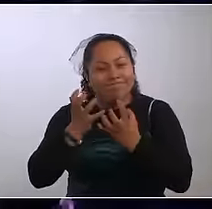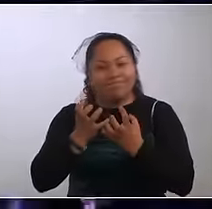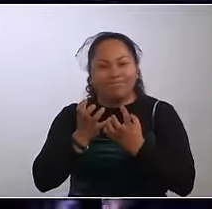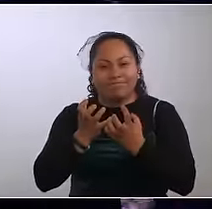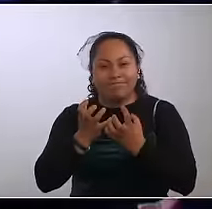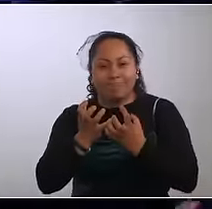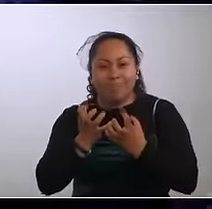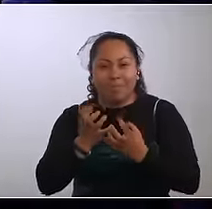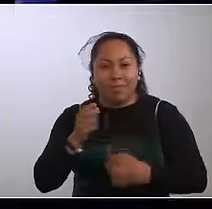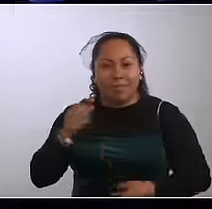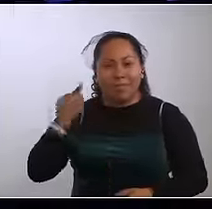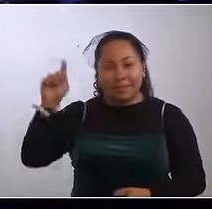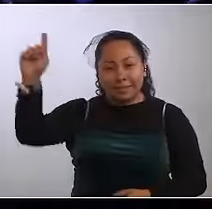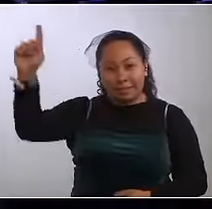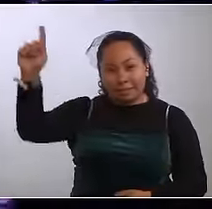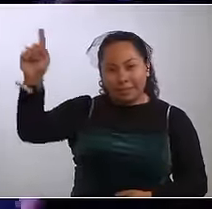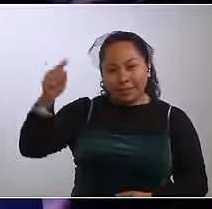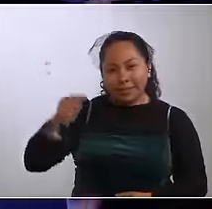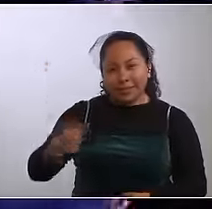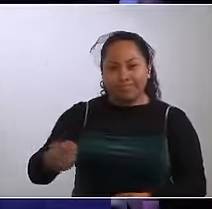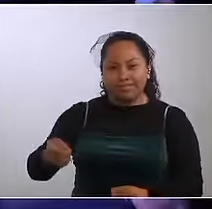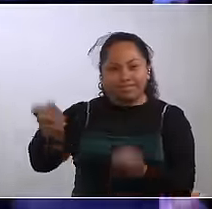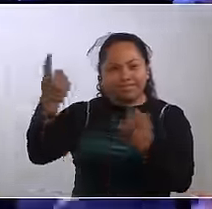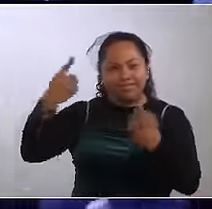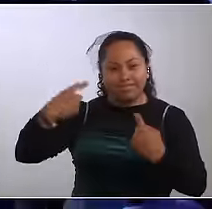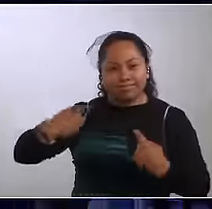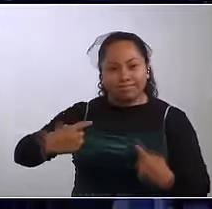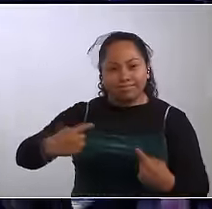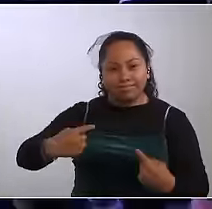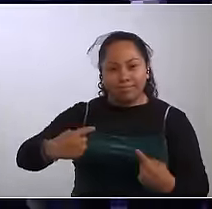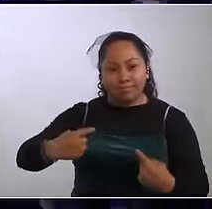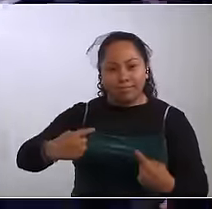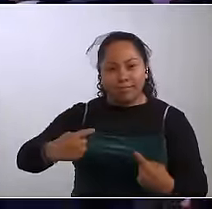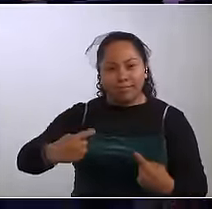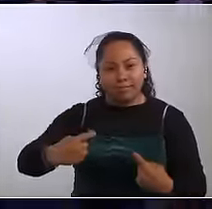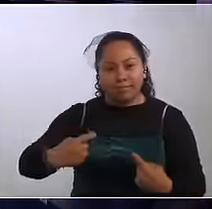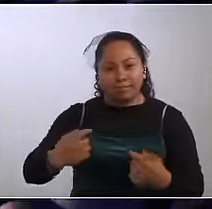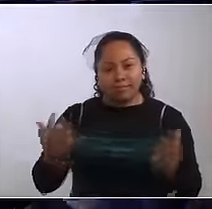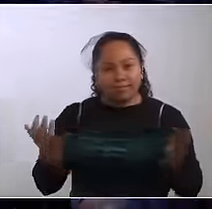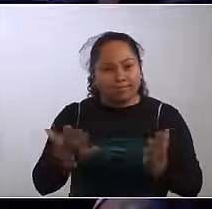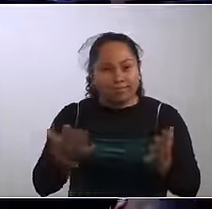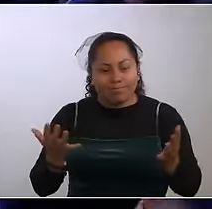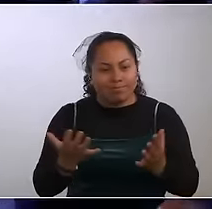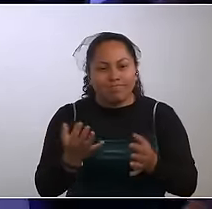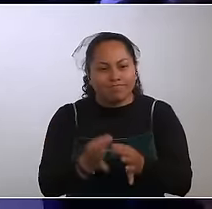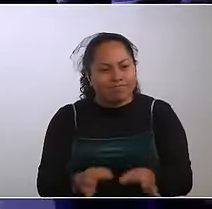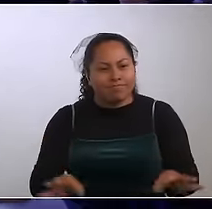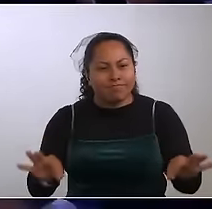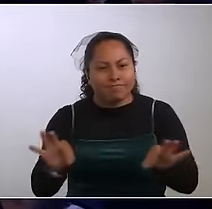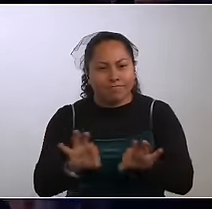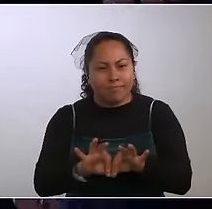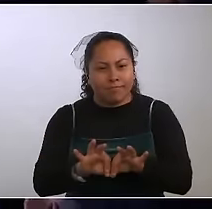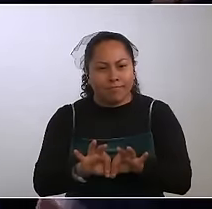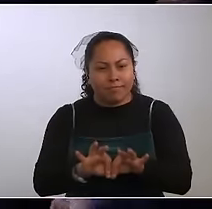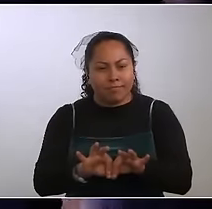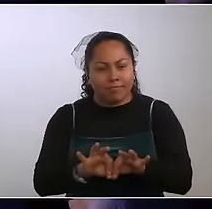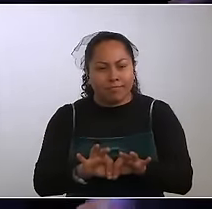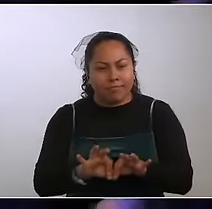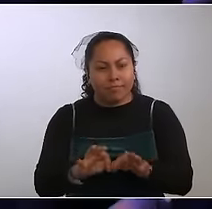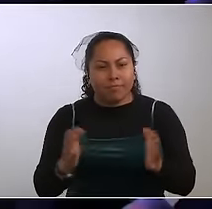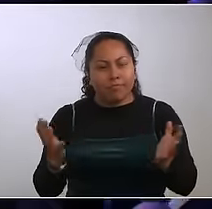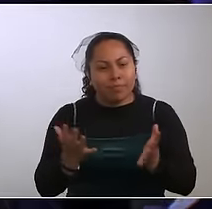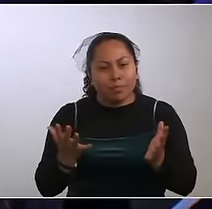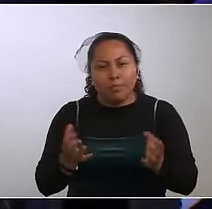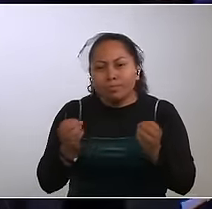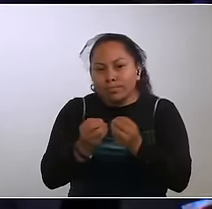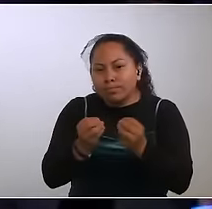going to get passionate about saving souls. Se va a apasionar de salvar a las almas. You see what comes first? ¿Sabe lo que viene primero? Because he's first. Porque él es primero. I said